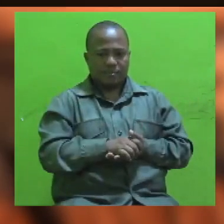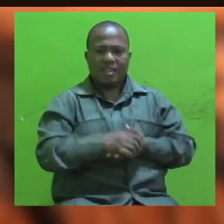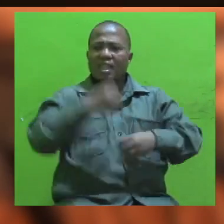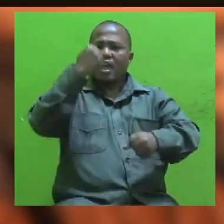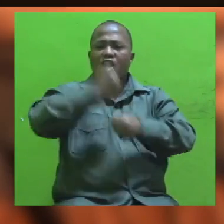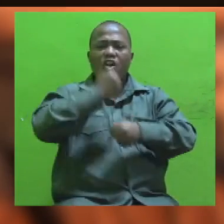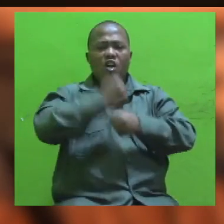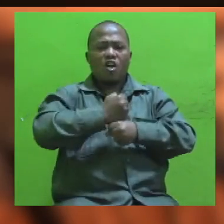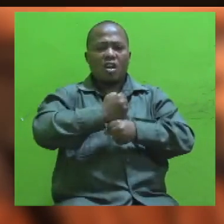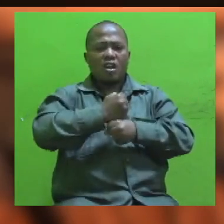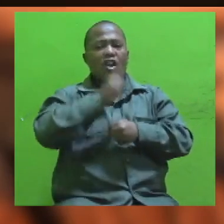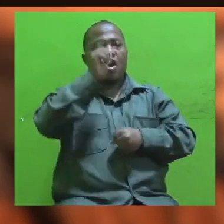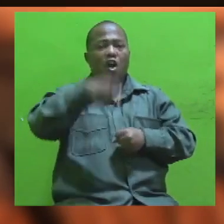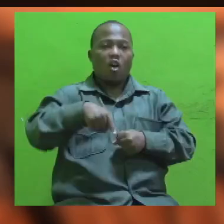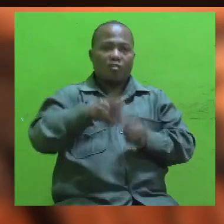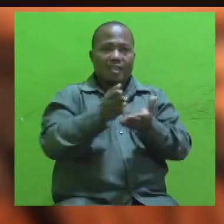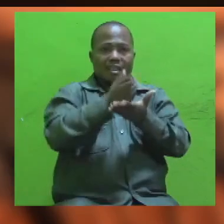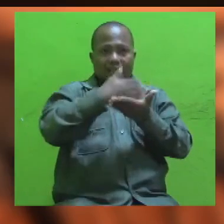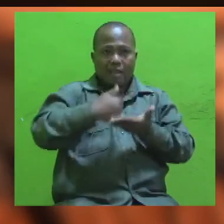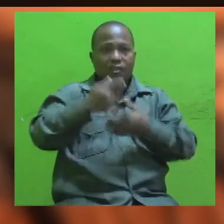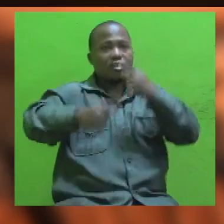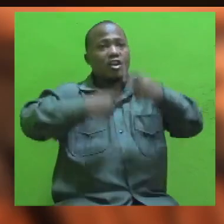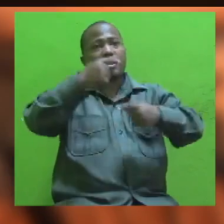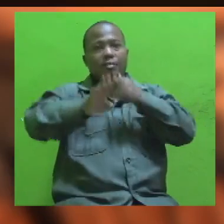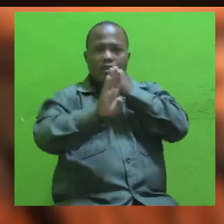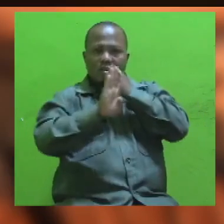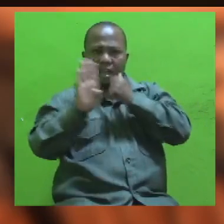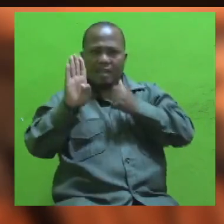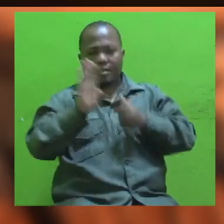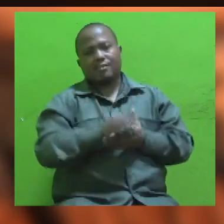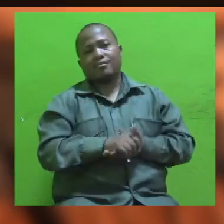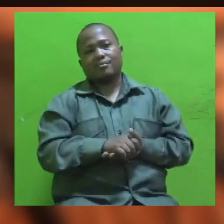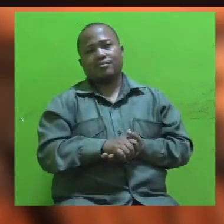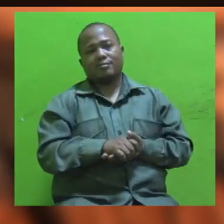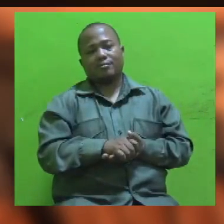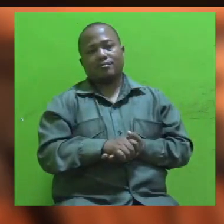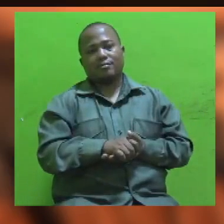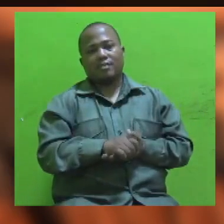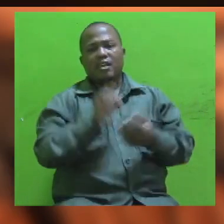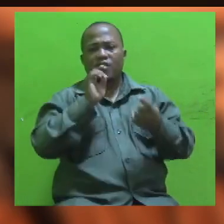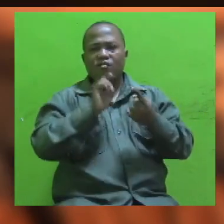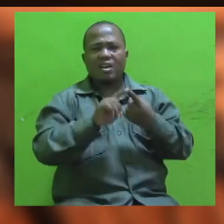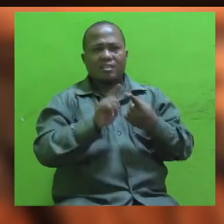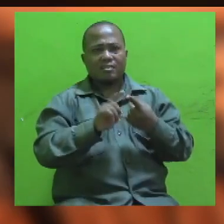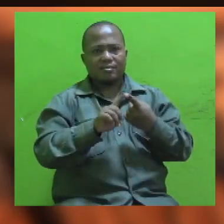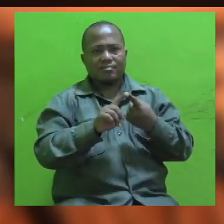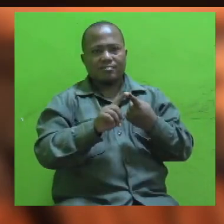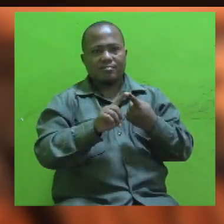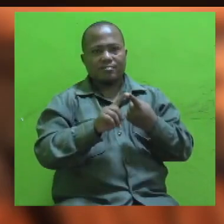function of the ward development council including the following. First one,